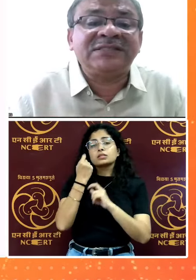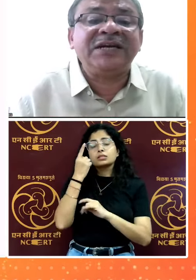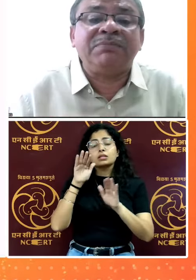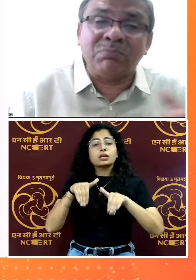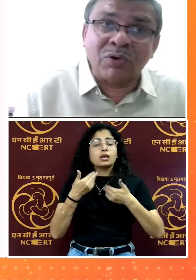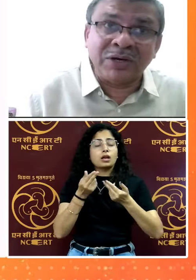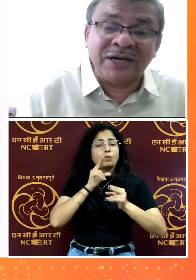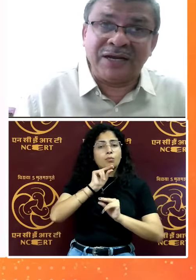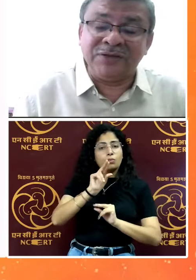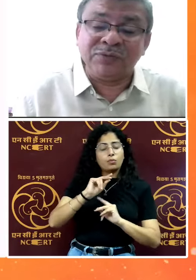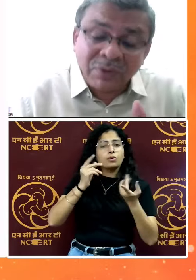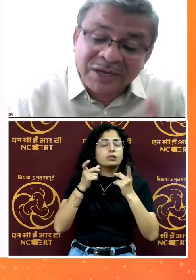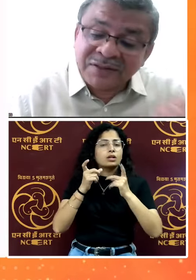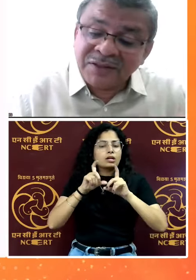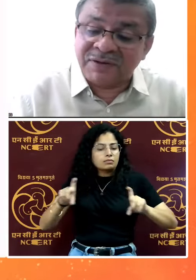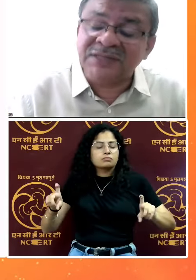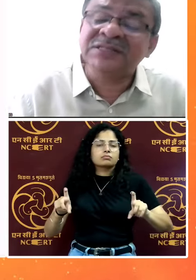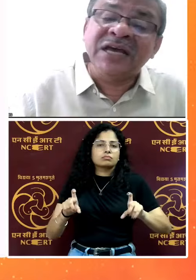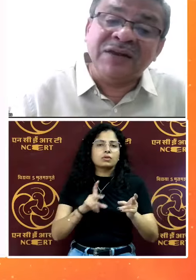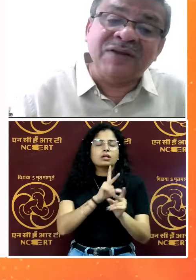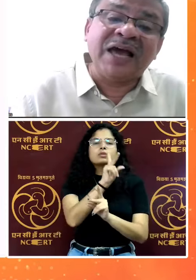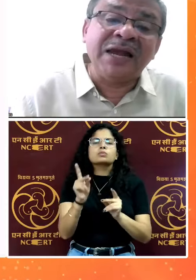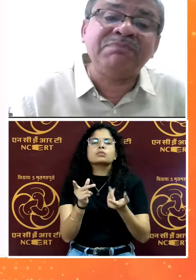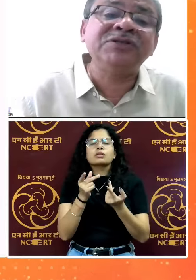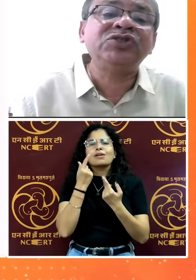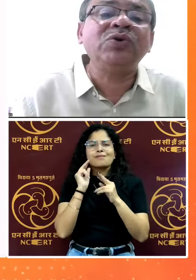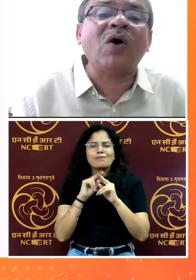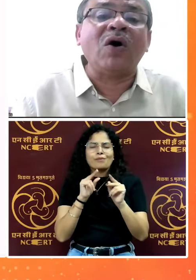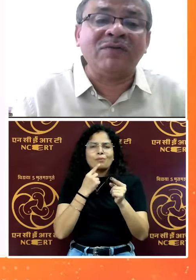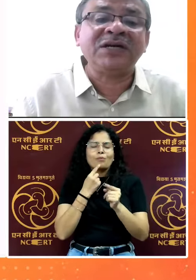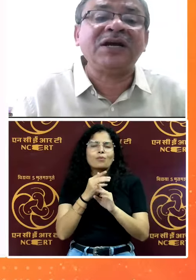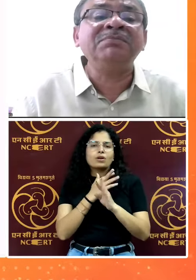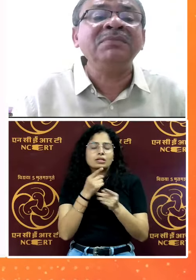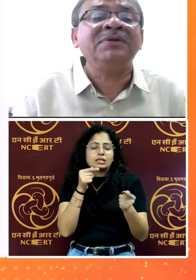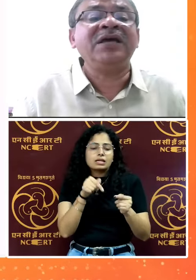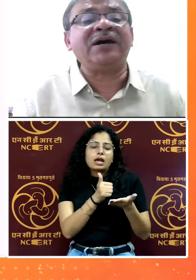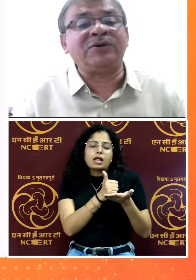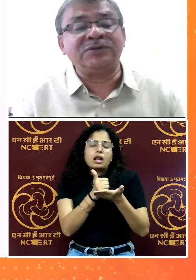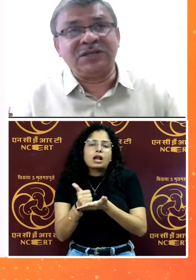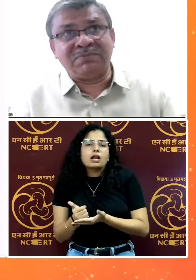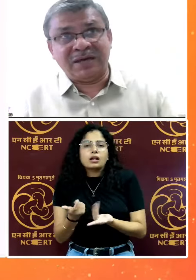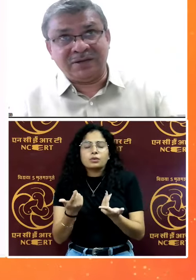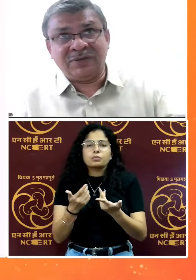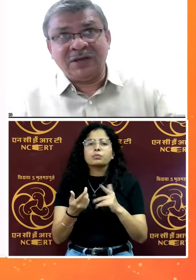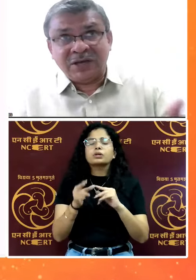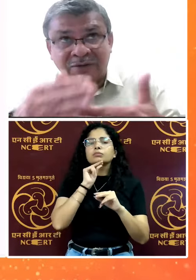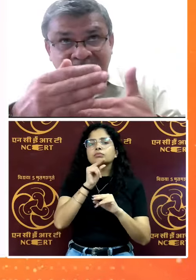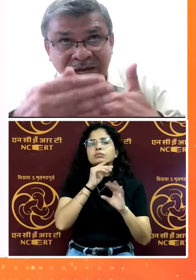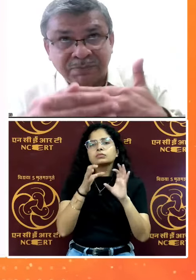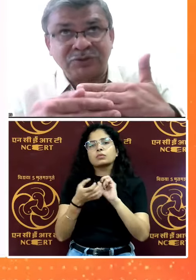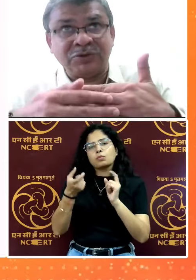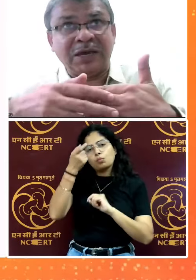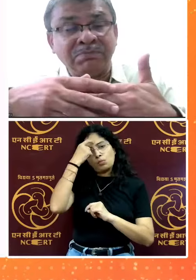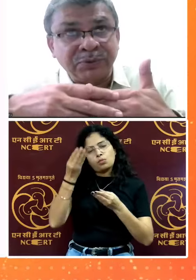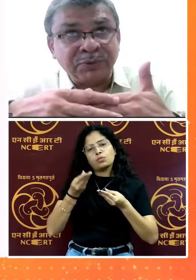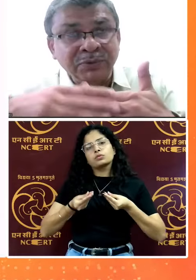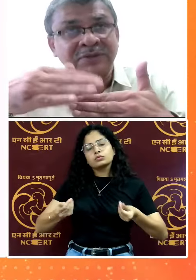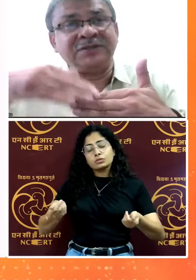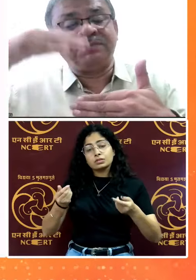being said more clearly. So in other words, it will help us to overcome the acoustic barriers. It will help us